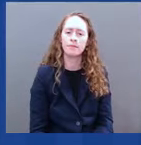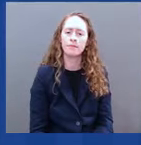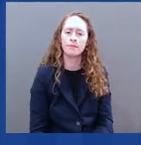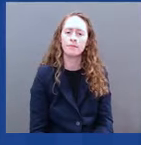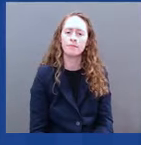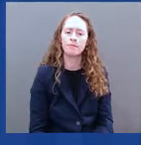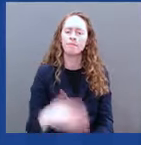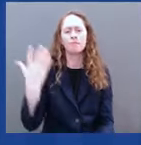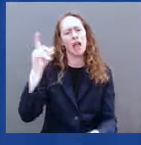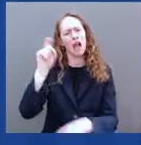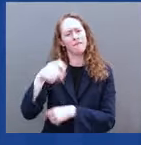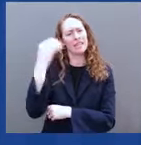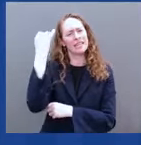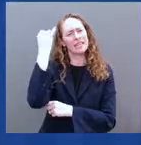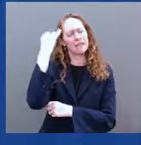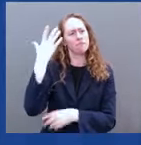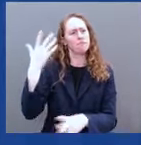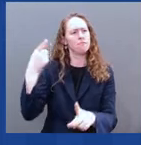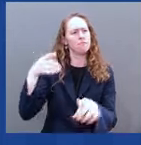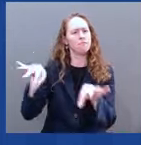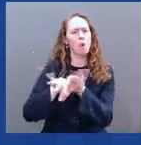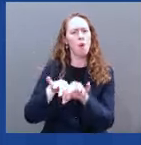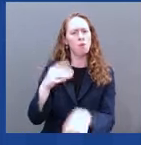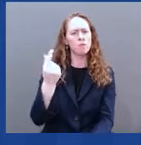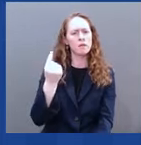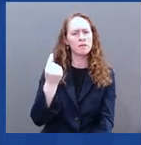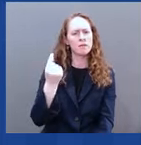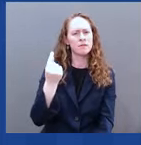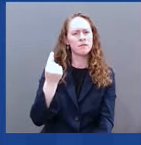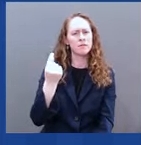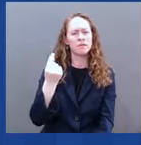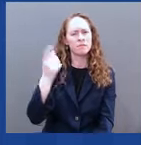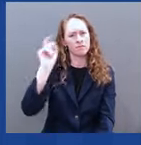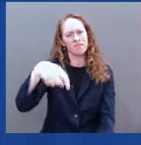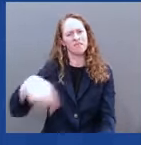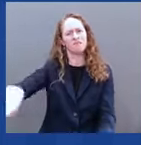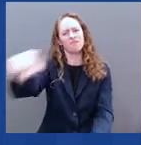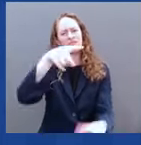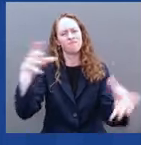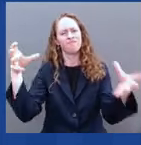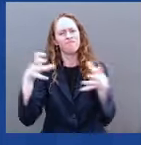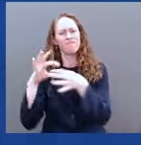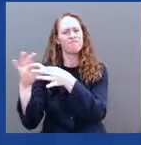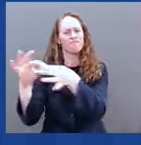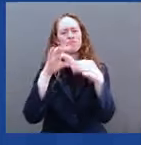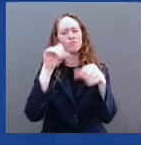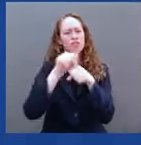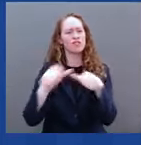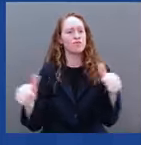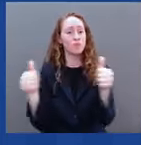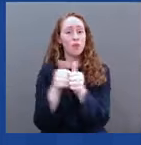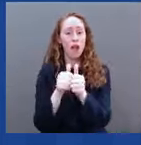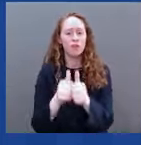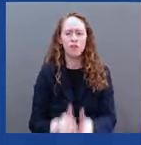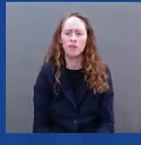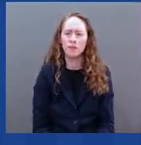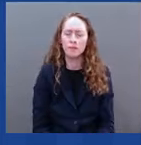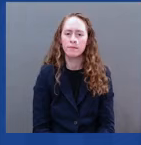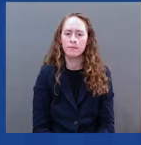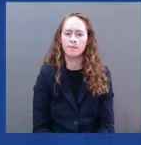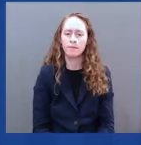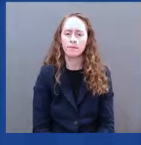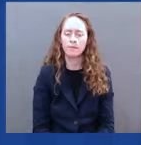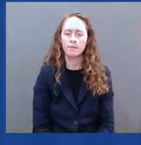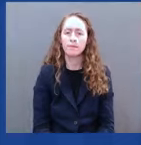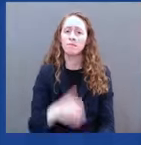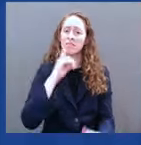stay unified and the world continue to focus on what a brute this guy is and all the innocent